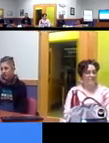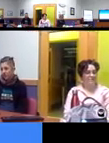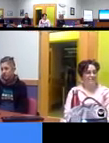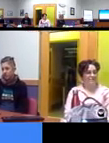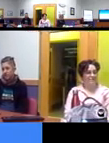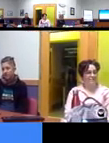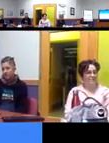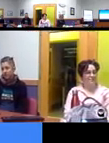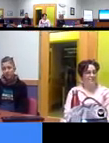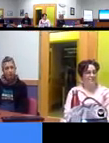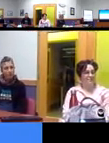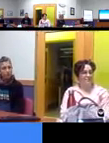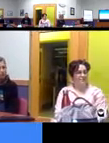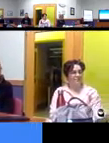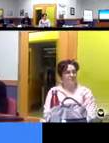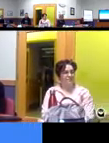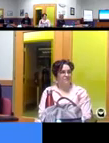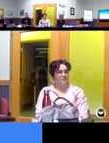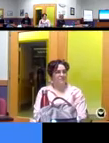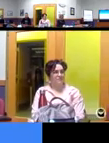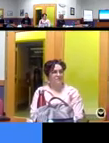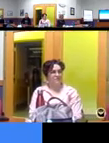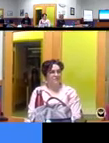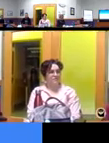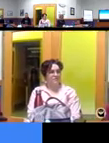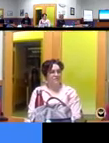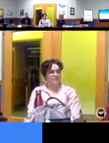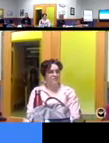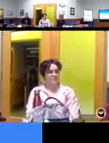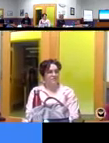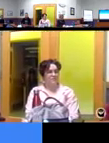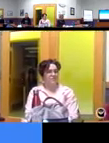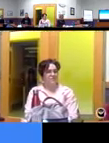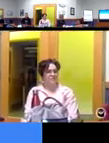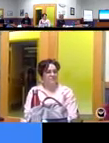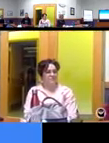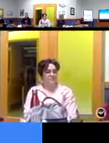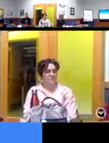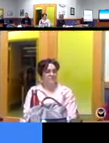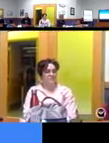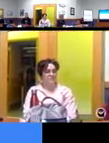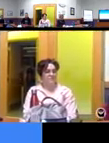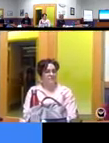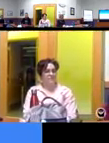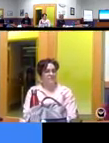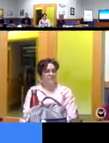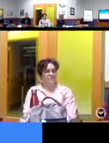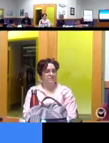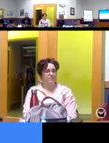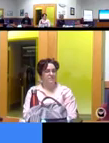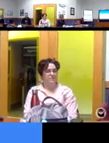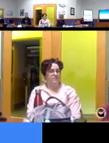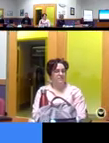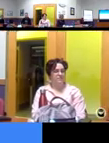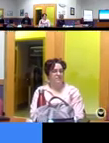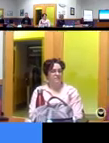ice cream eaters, you know, what they're going to watch on Netflix. Make sure you have the pads and the tampons and ibuprofen and the Tylenol that you